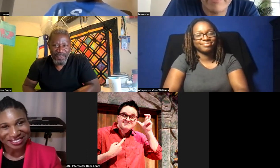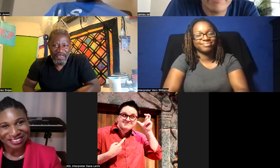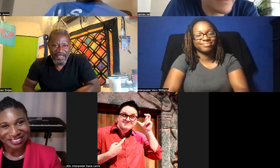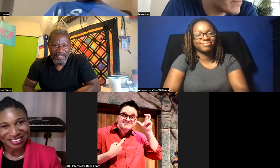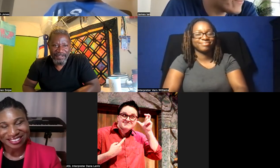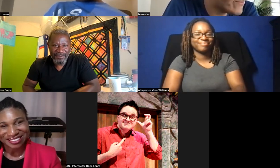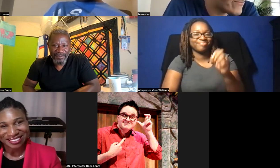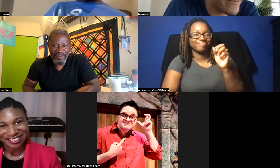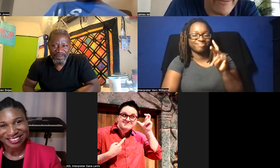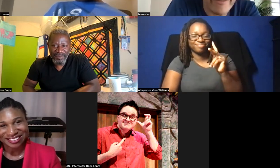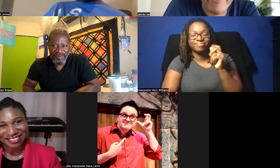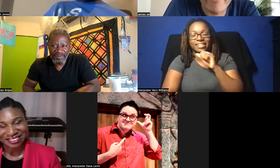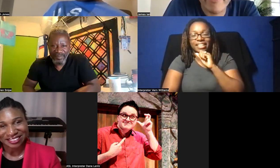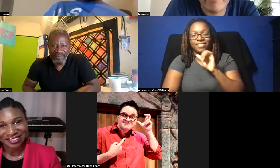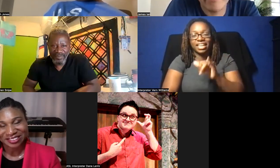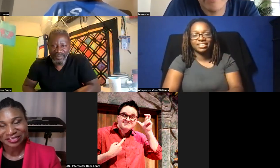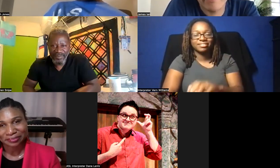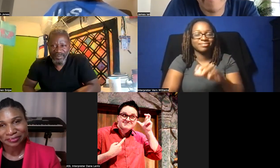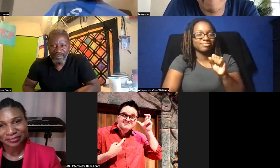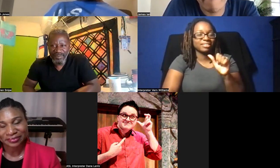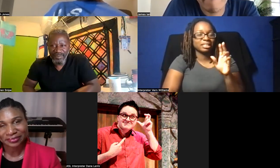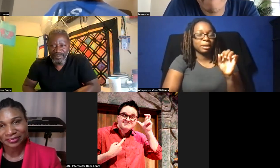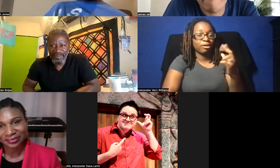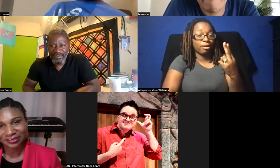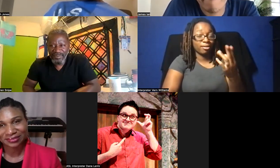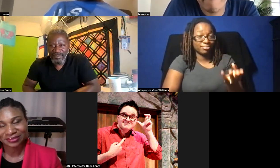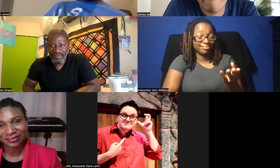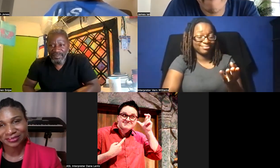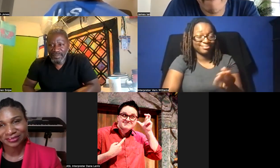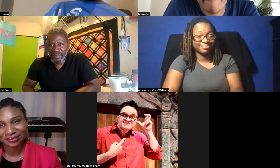I'll leave it. Sabeerah.